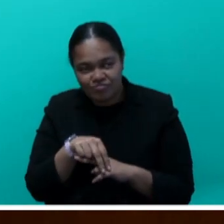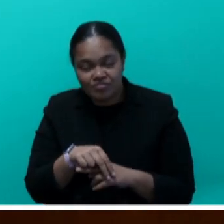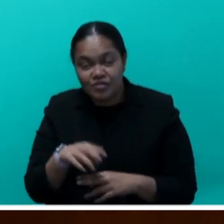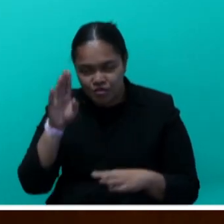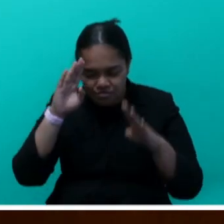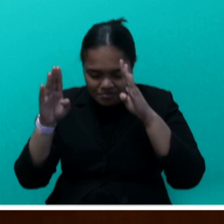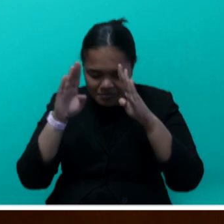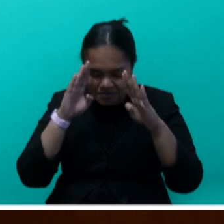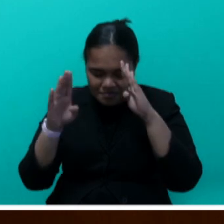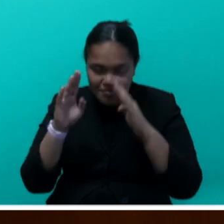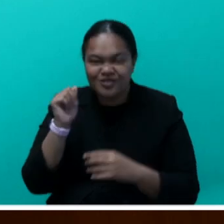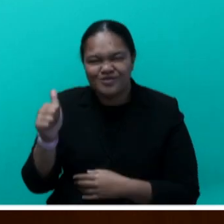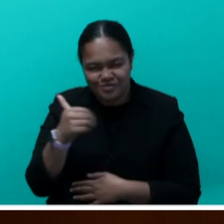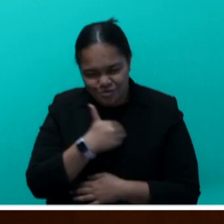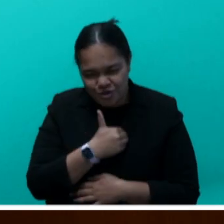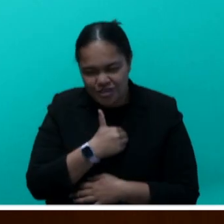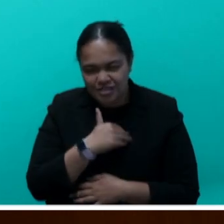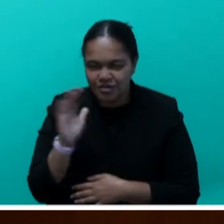Sambulwinag, and a very good morning to you all.